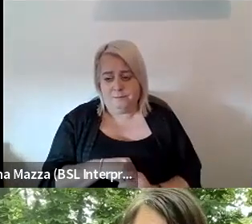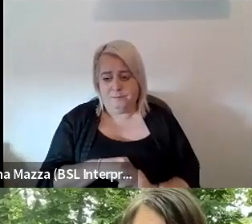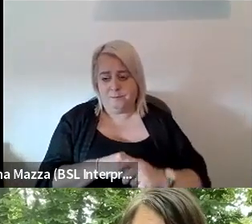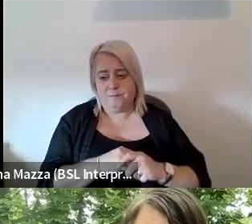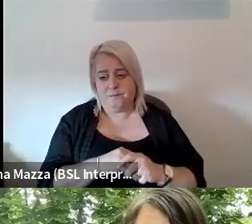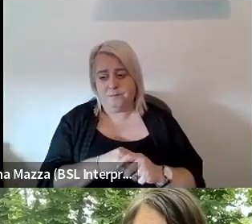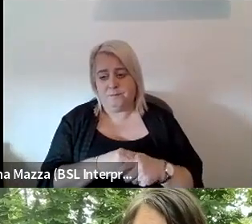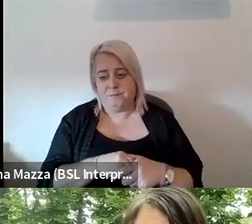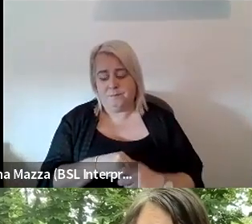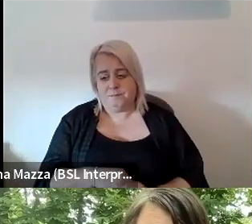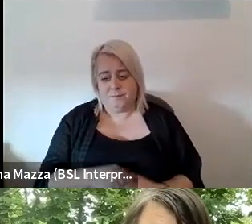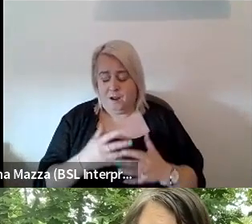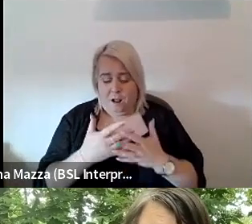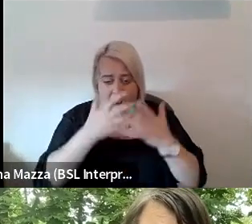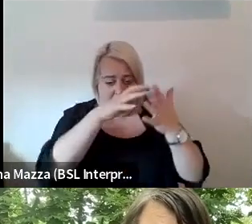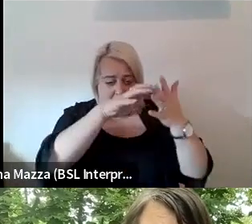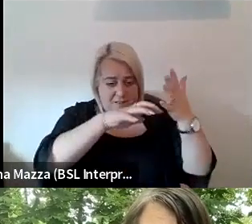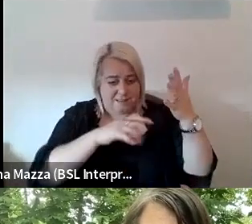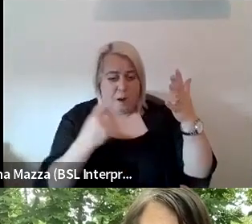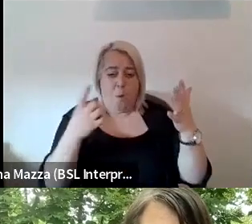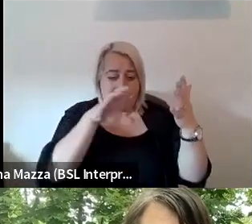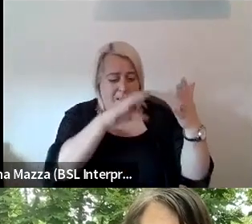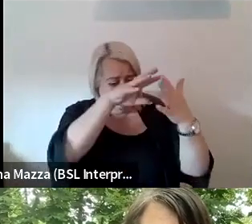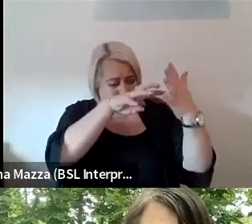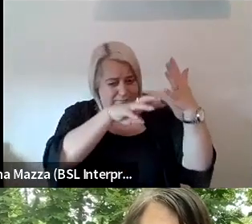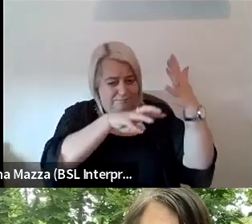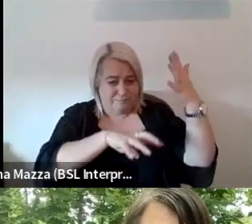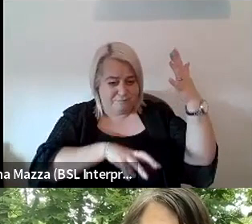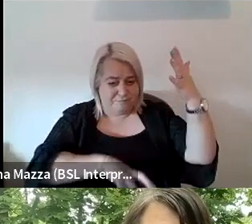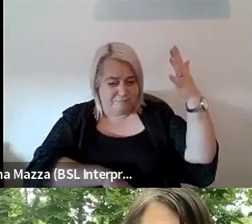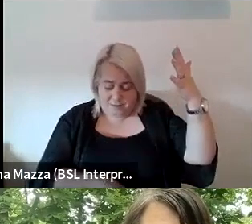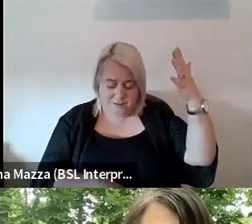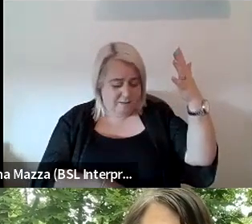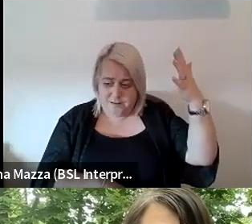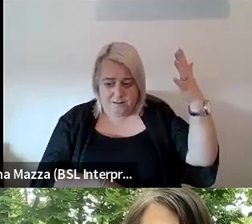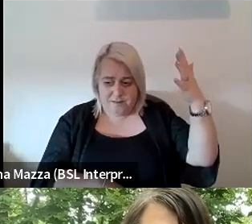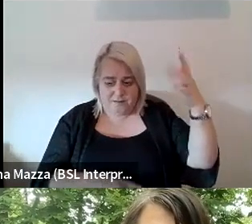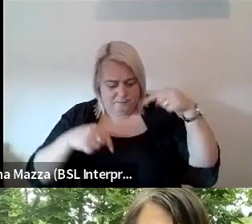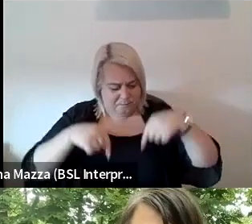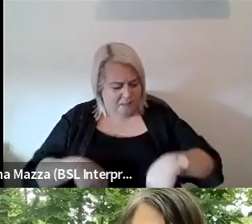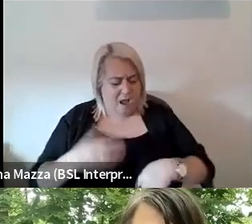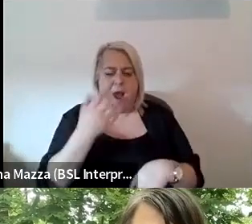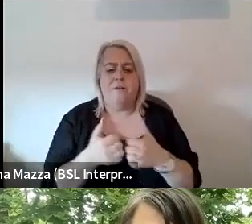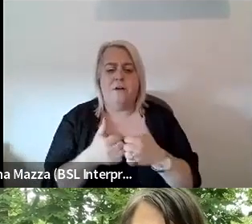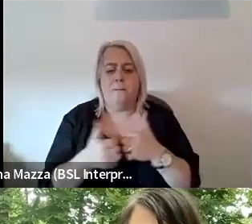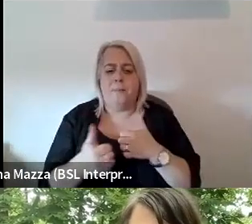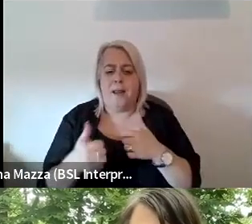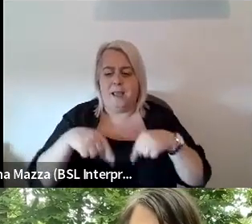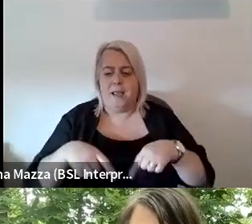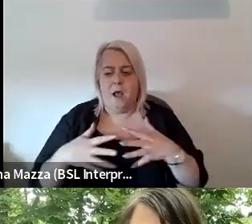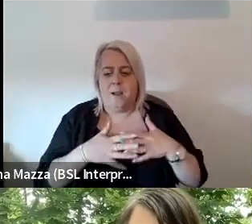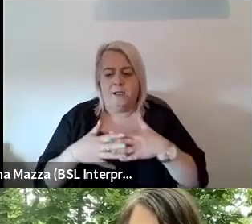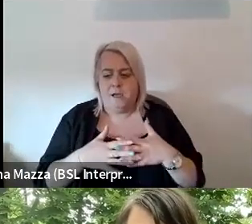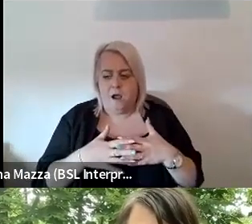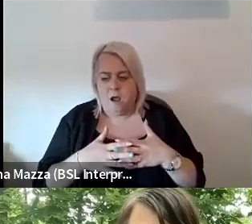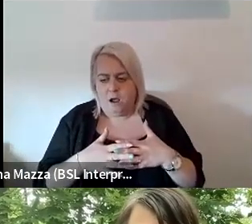that much text in one place or that much stuff. There's a company here in the US called Harbor Freight. It's